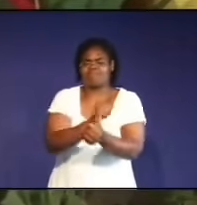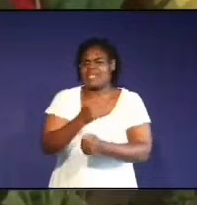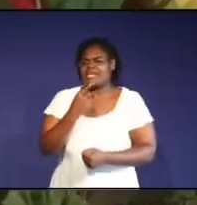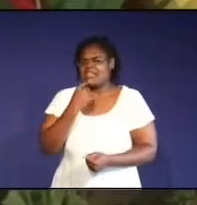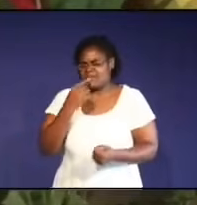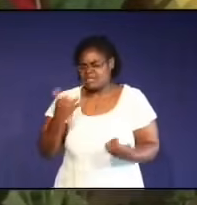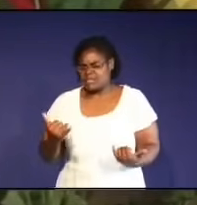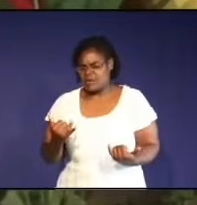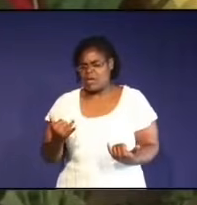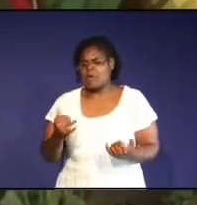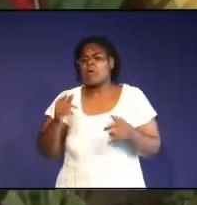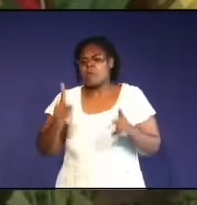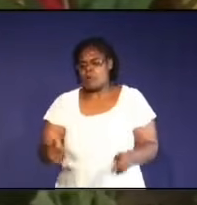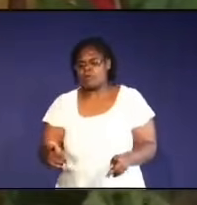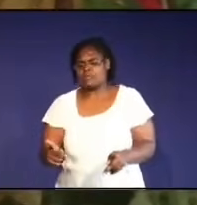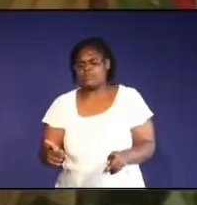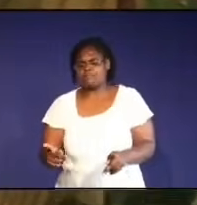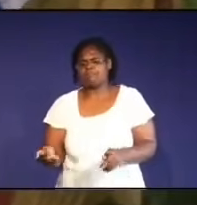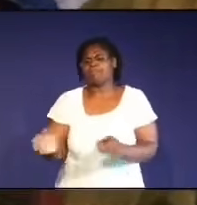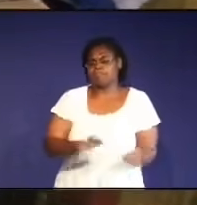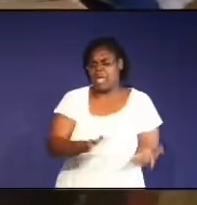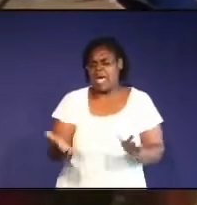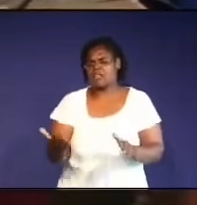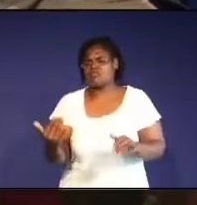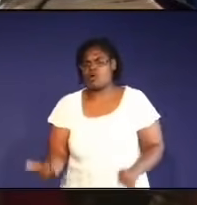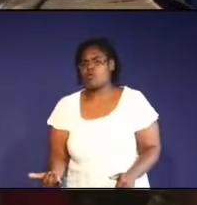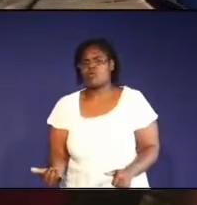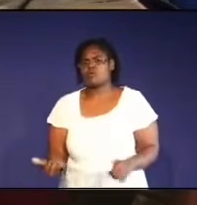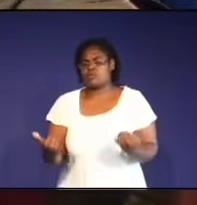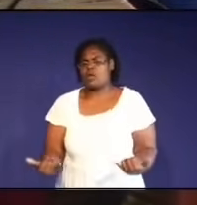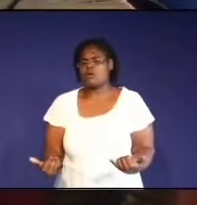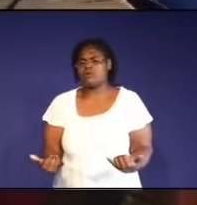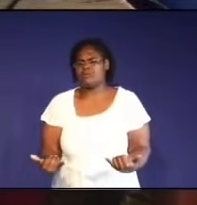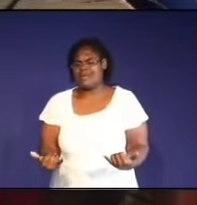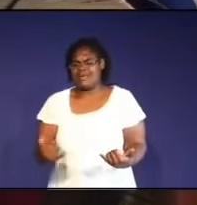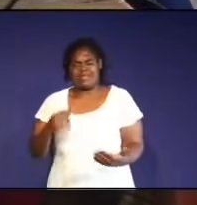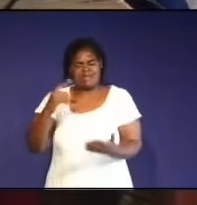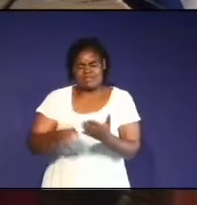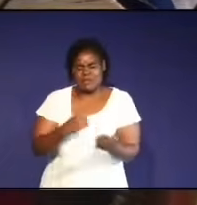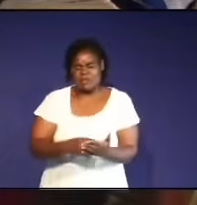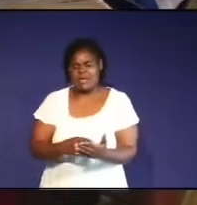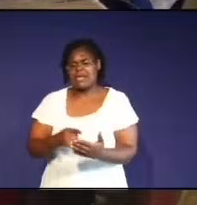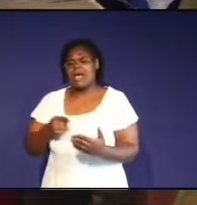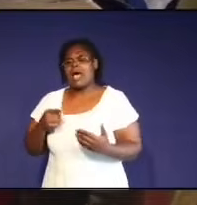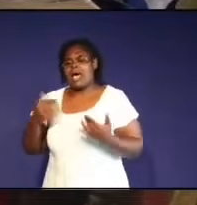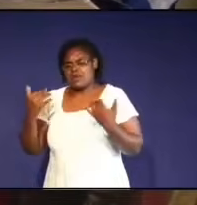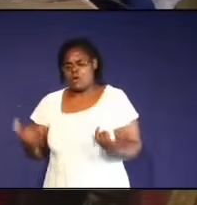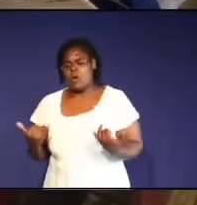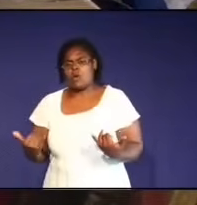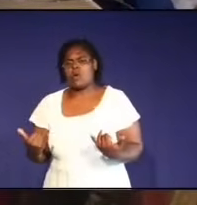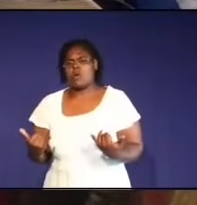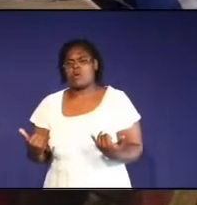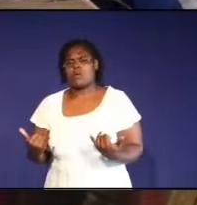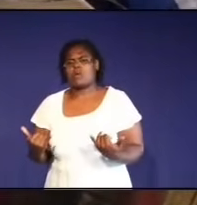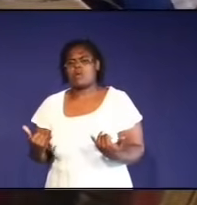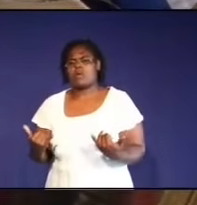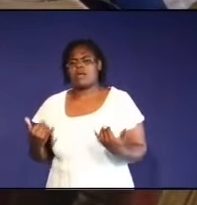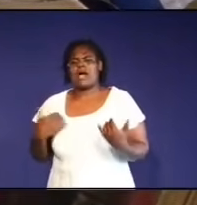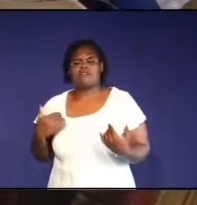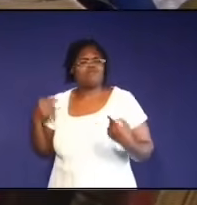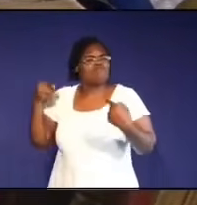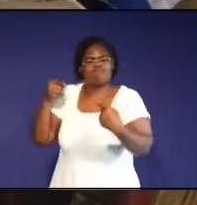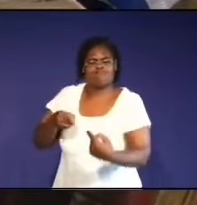die. He never said some won't have hard times. What he said, I'm going to seal